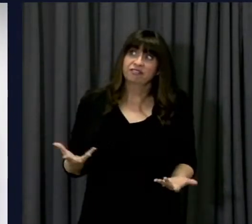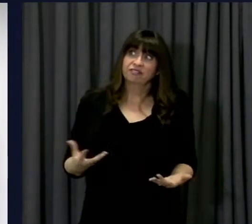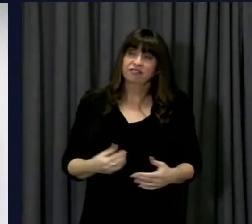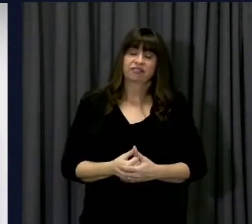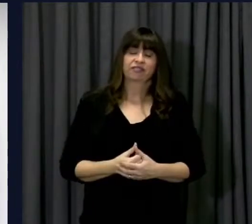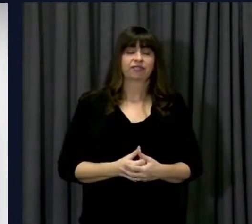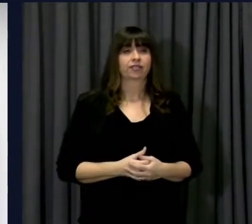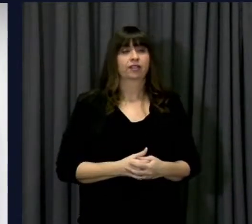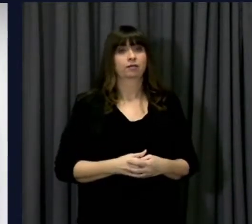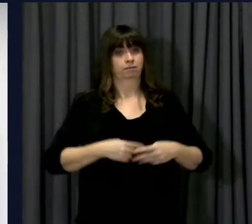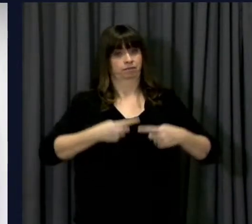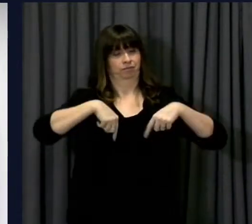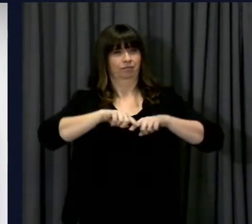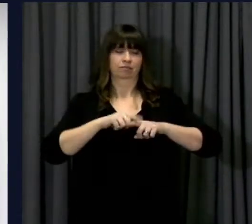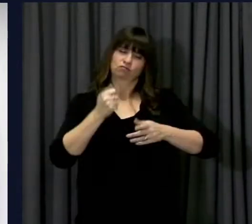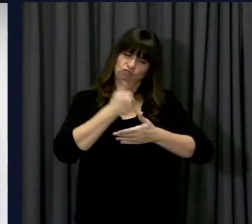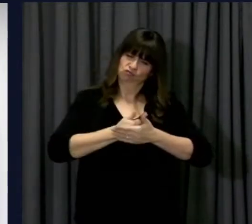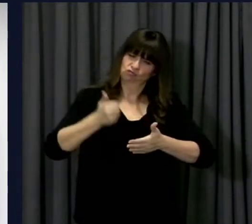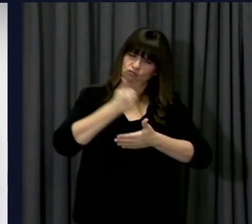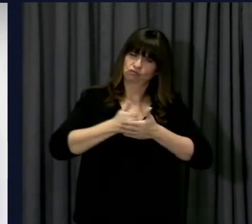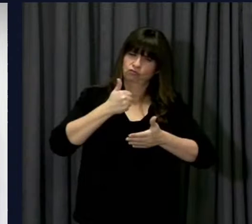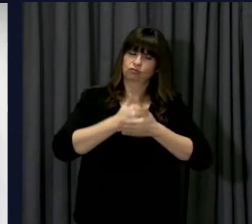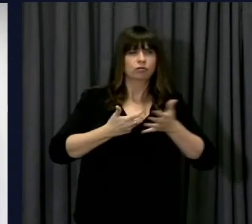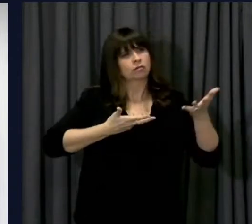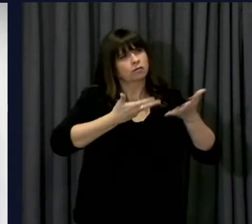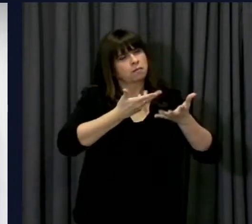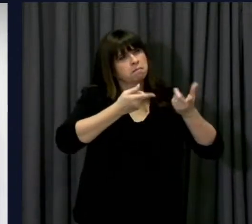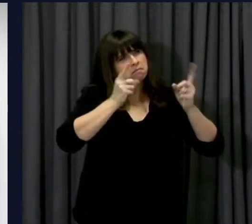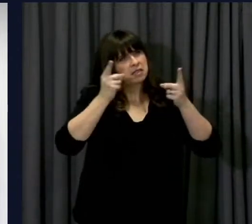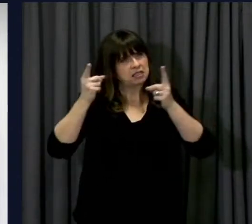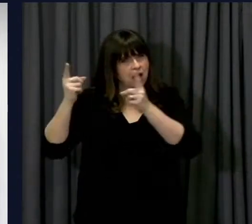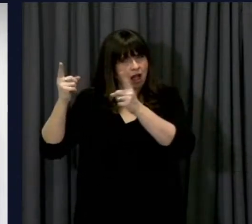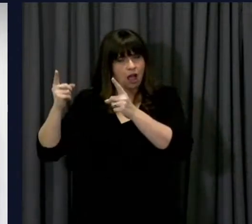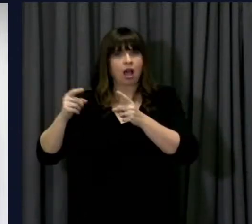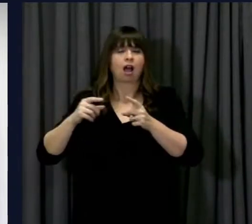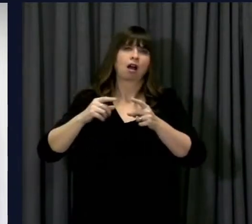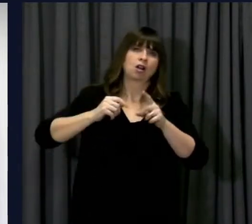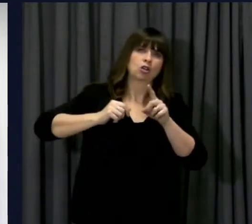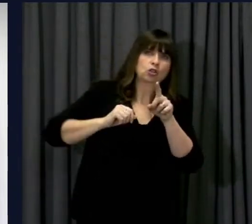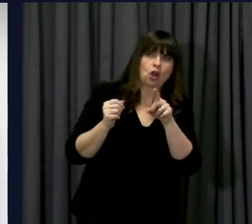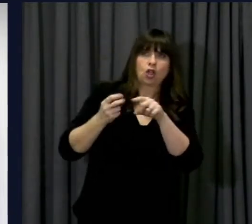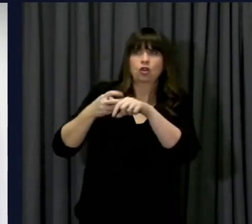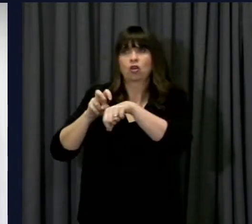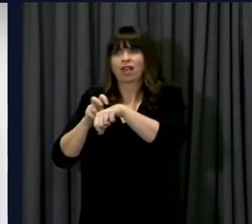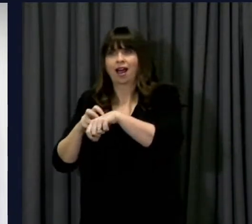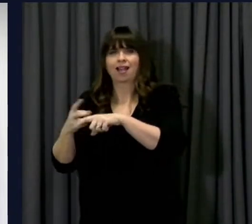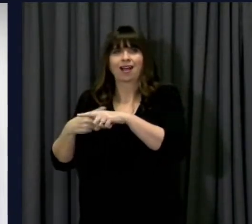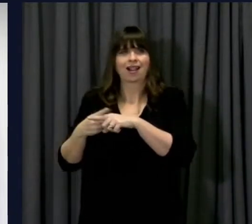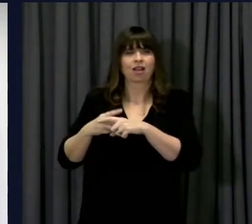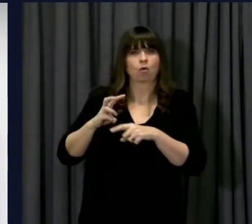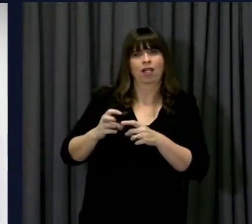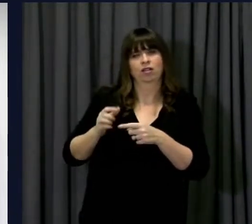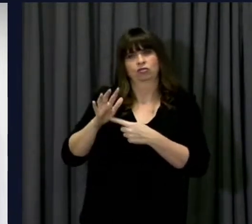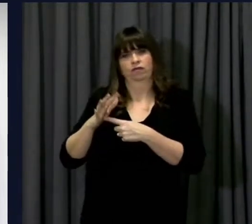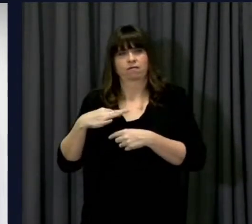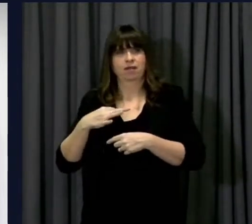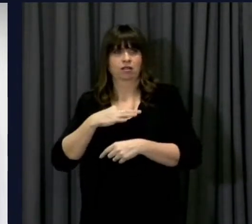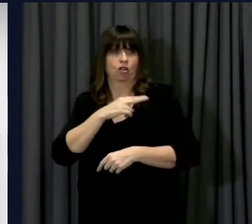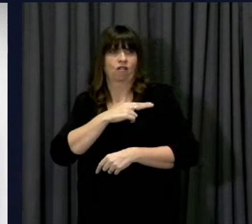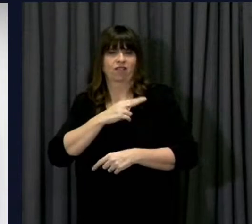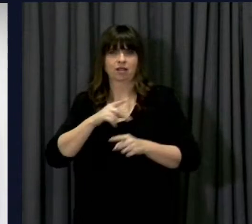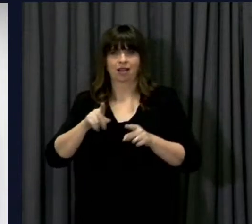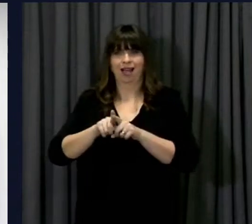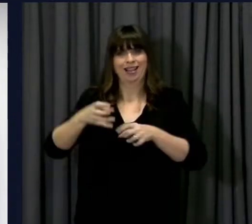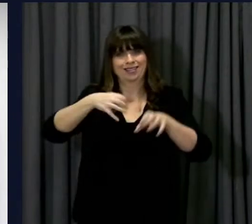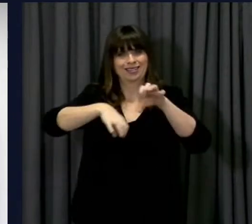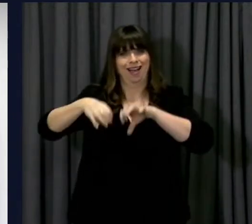regular conversation with colleagues at ministerial level across all 4 nations, between our chief medical officers and our scientific